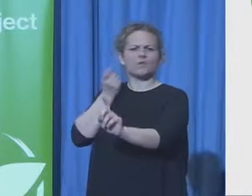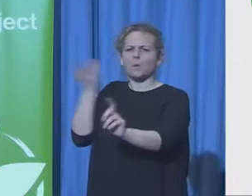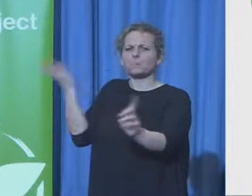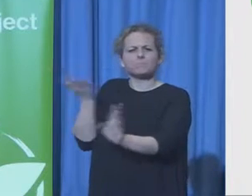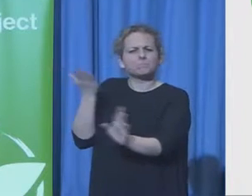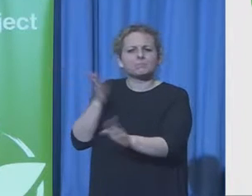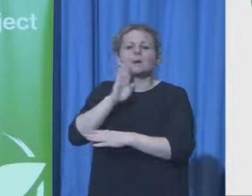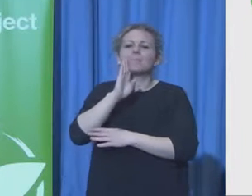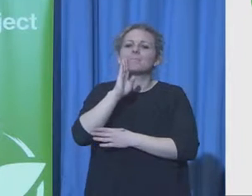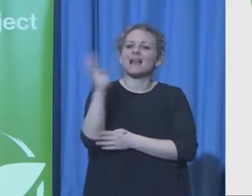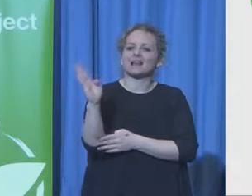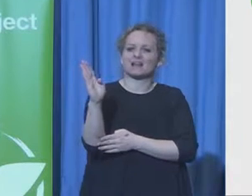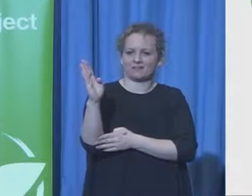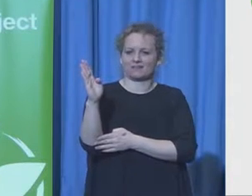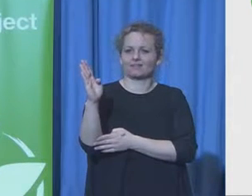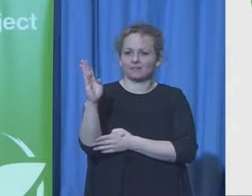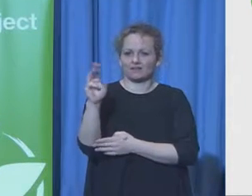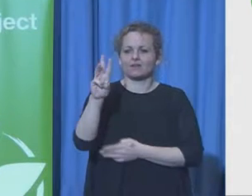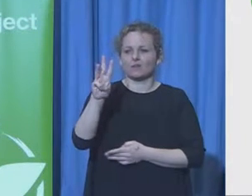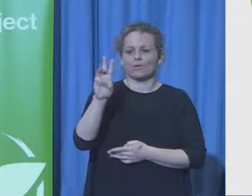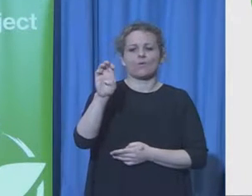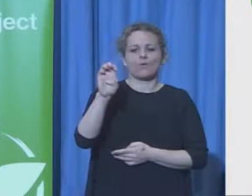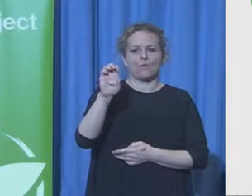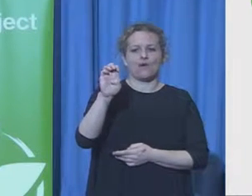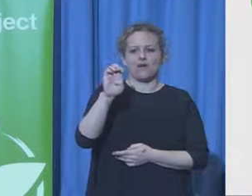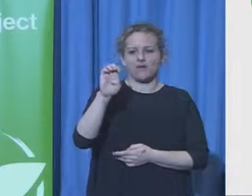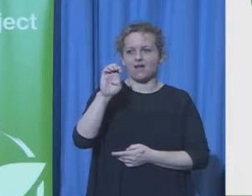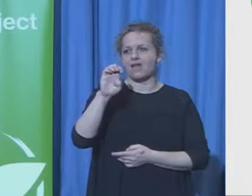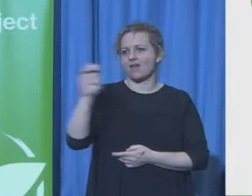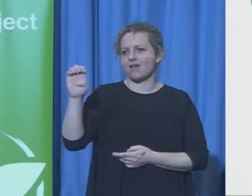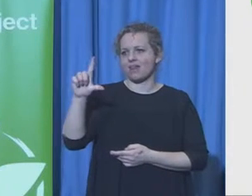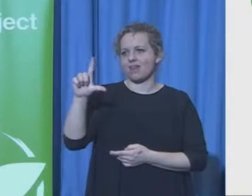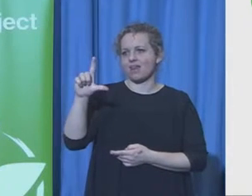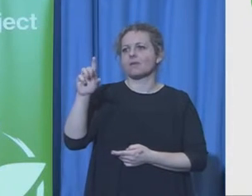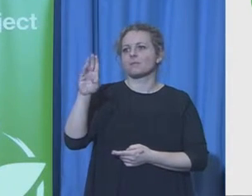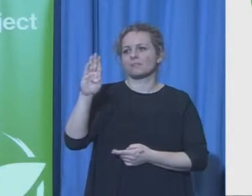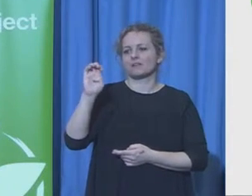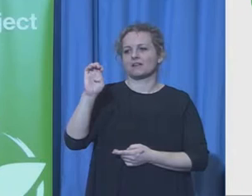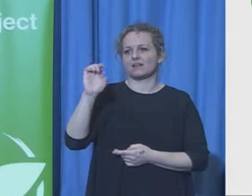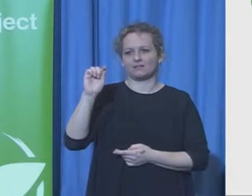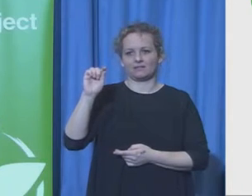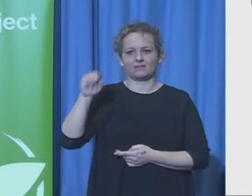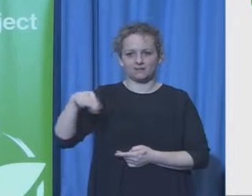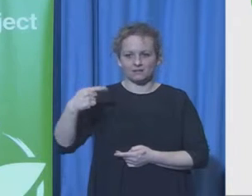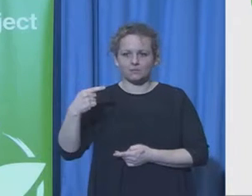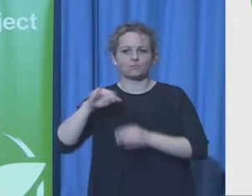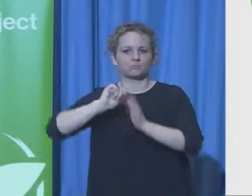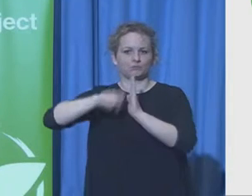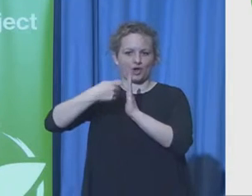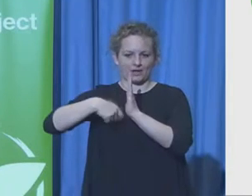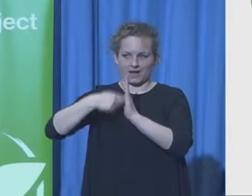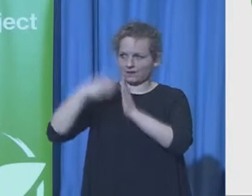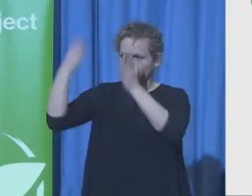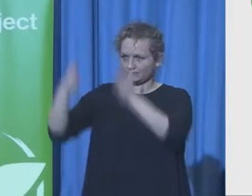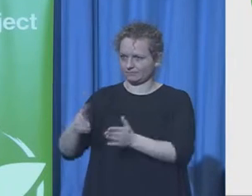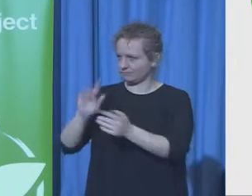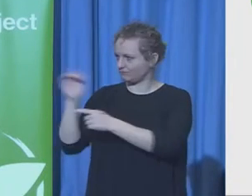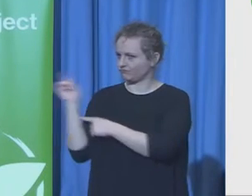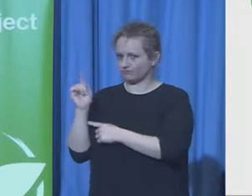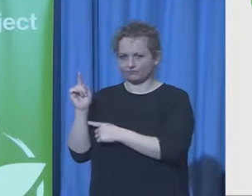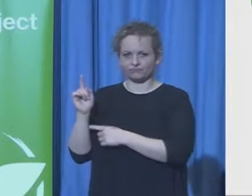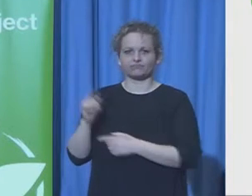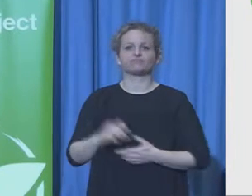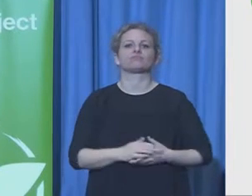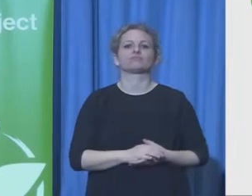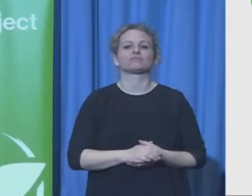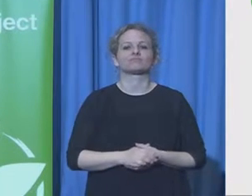I have to be honest, I can't introduce Bart, who I have huge, huge love for, without telling you